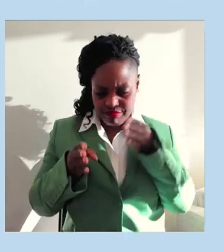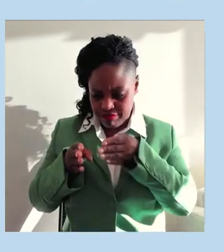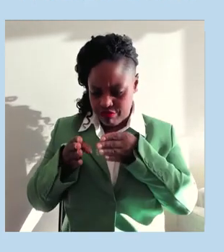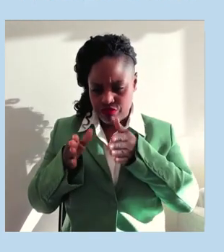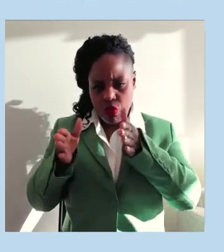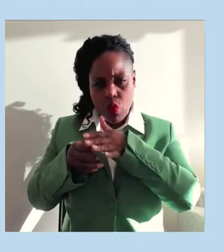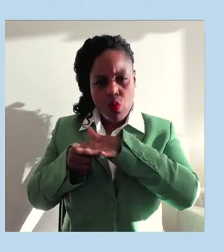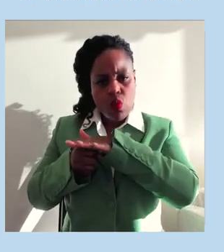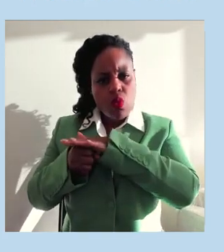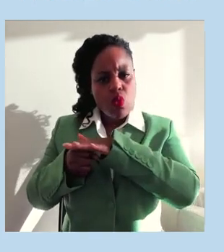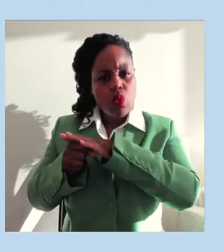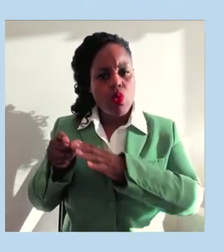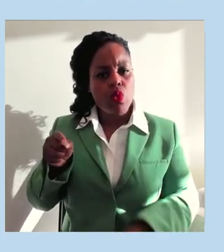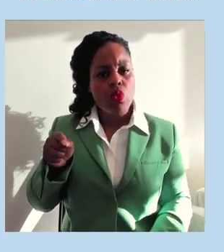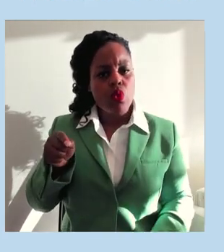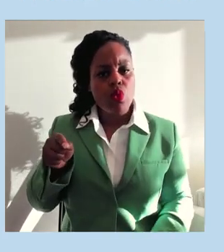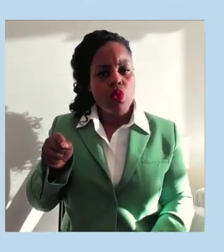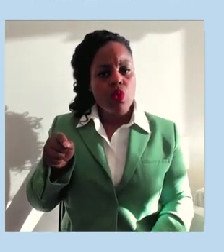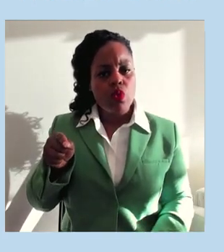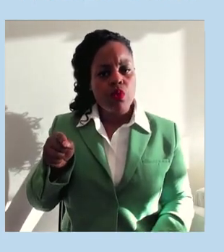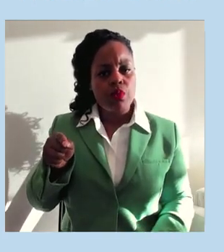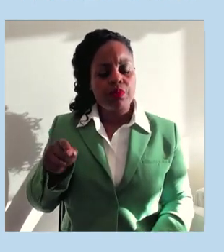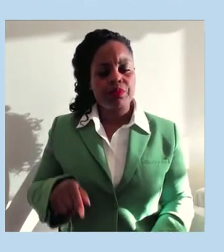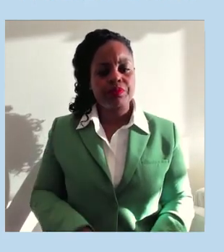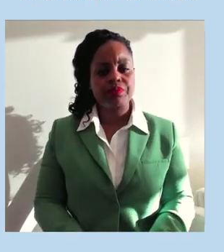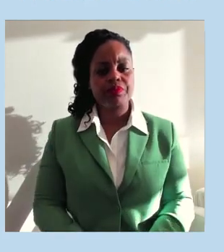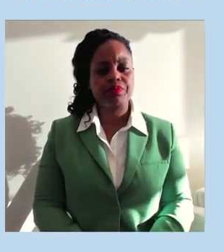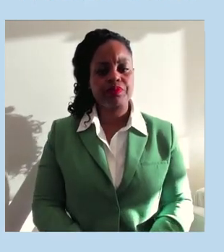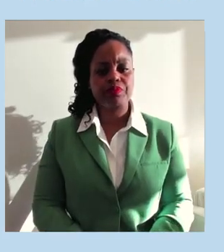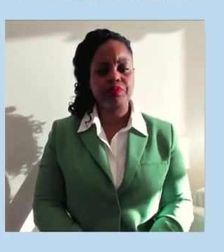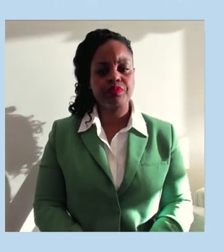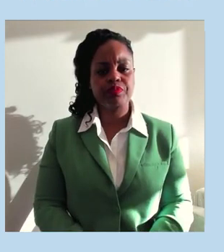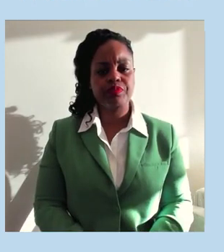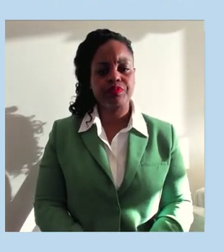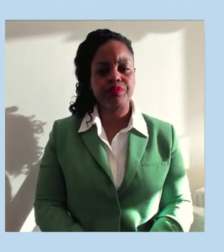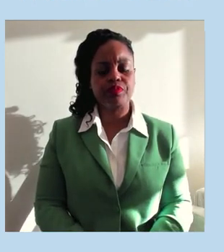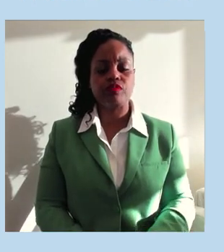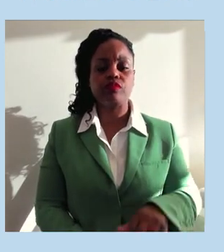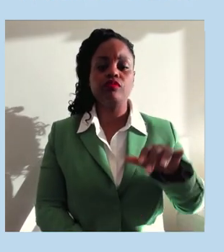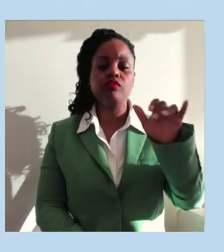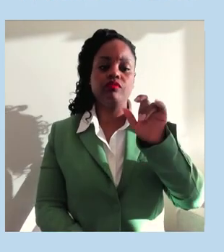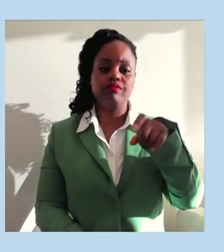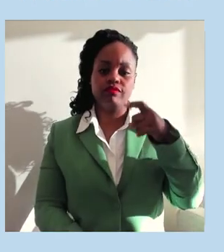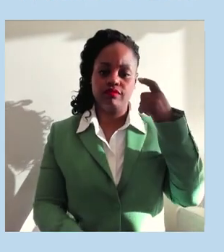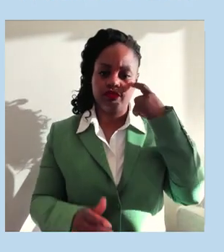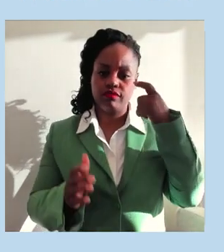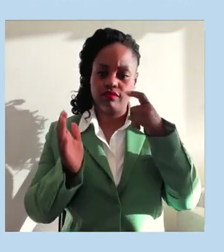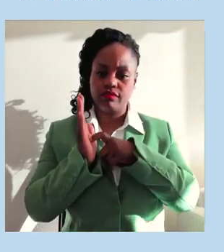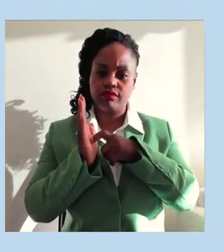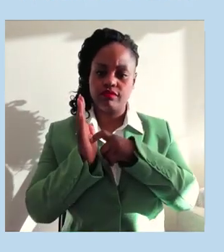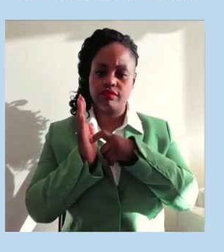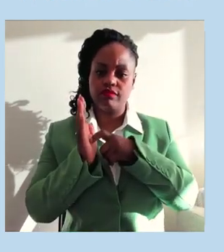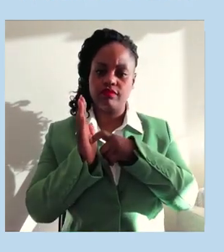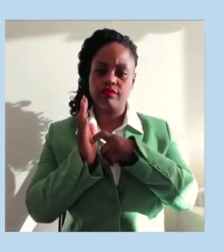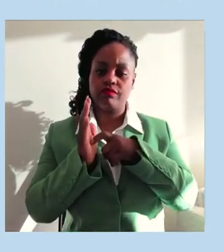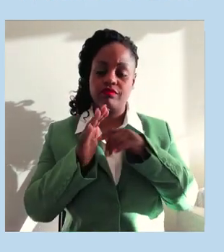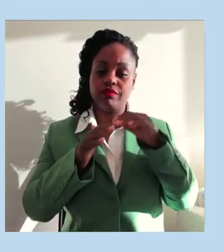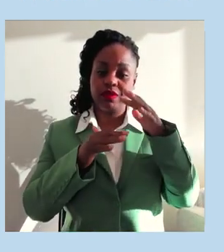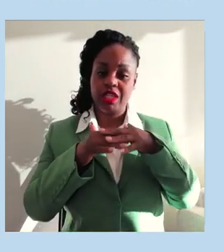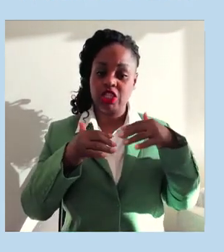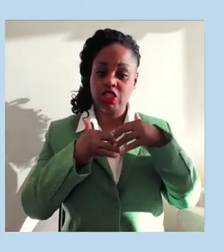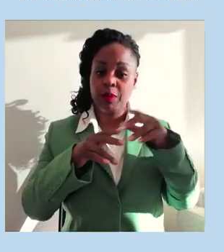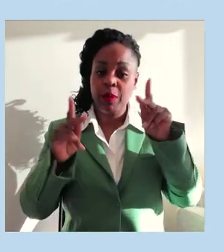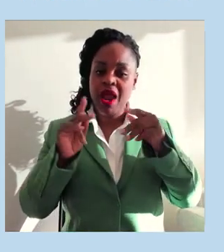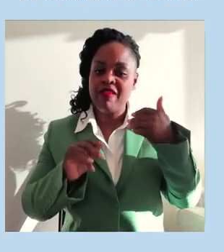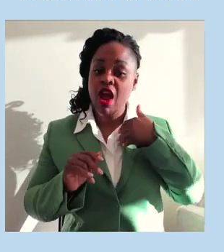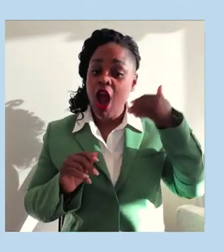action, as well as recognizing this traditional and indigenous knowledge as part of the solution in mitigation